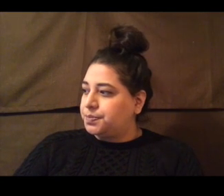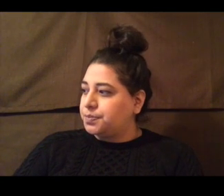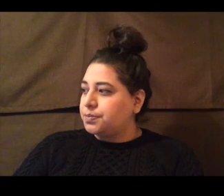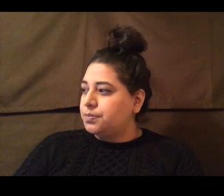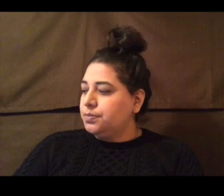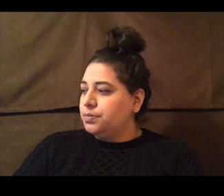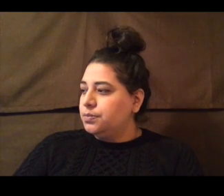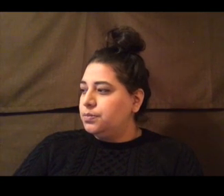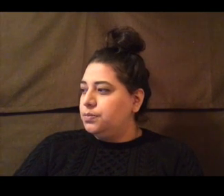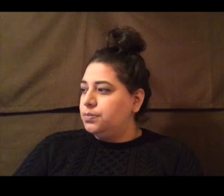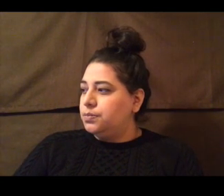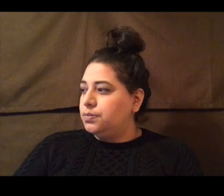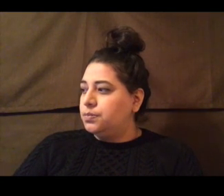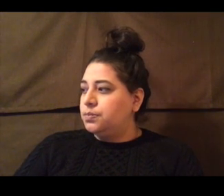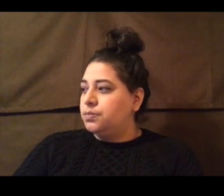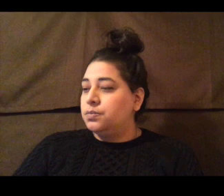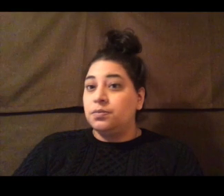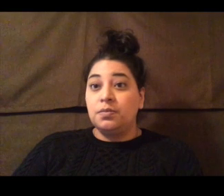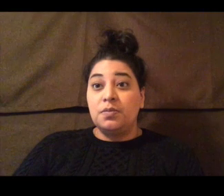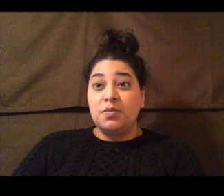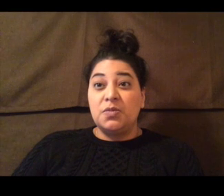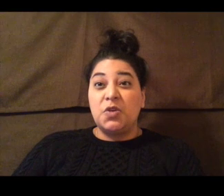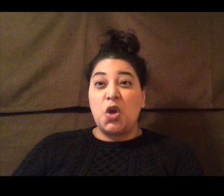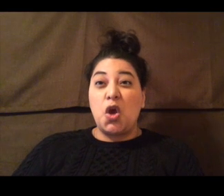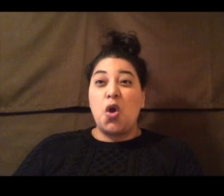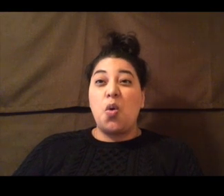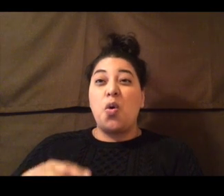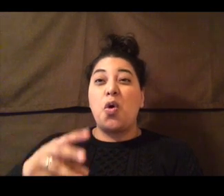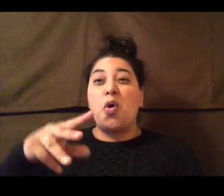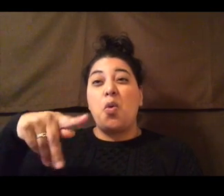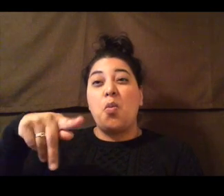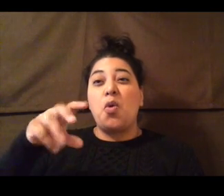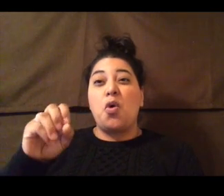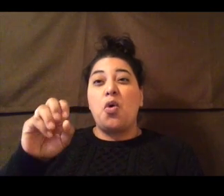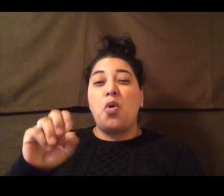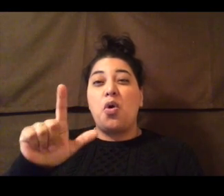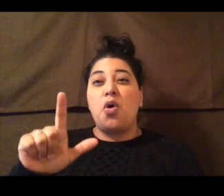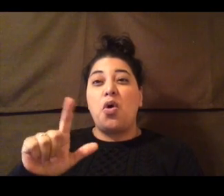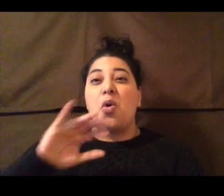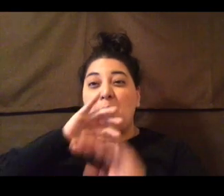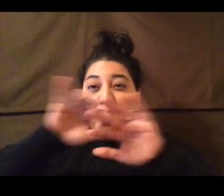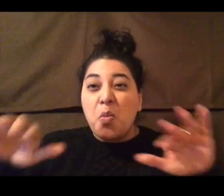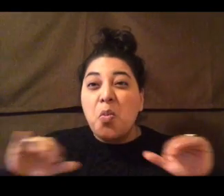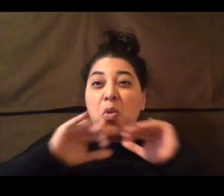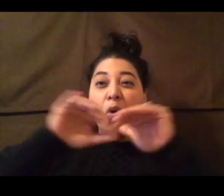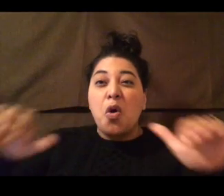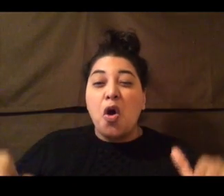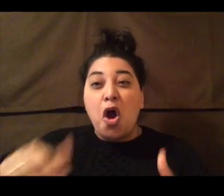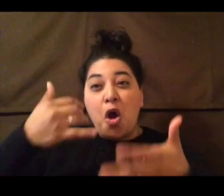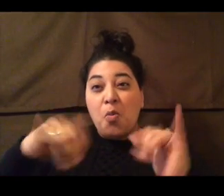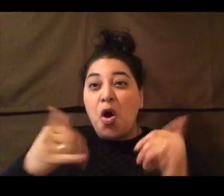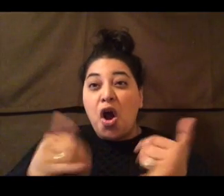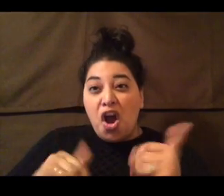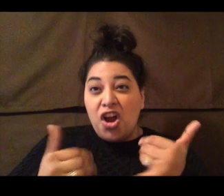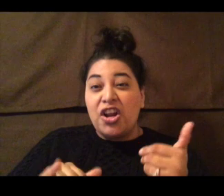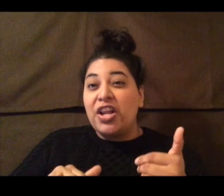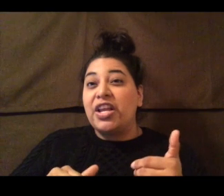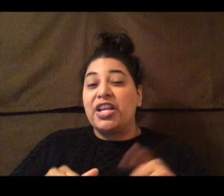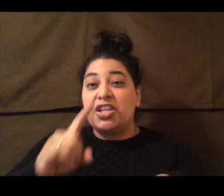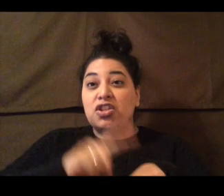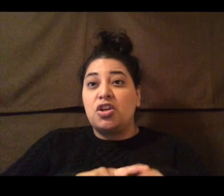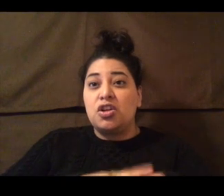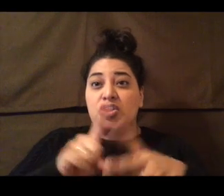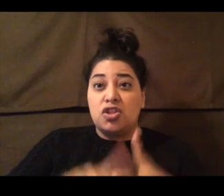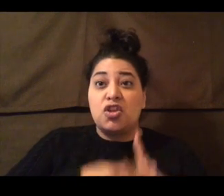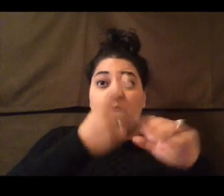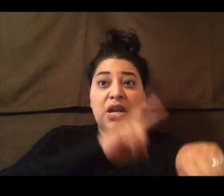Says the pool party ended at 2 p.m. and was 75 minutes long. What time did the pool party start? So let's go ahead and make our